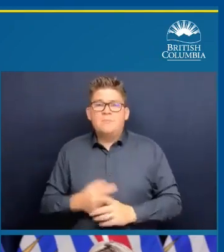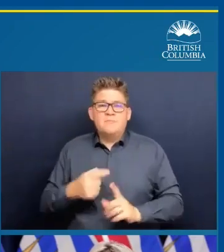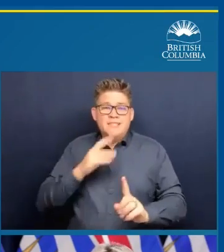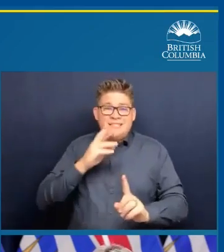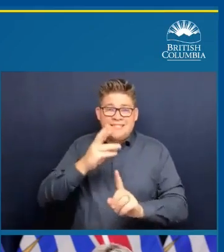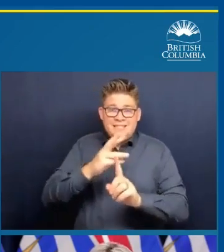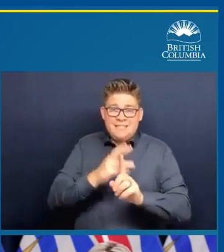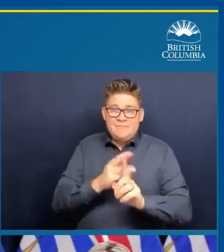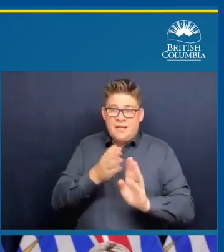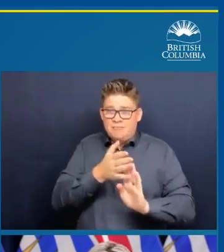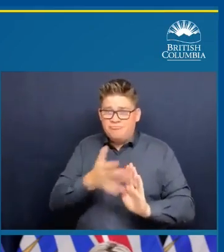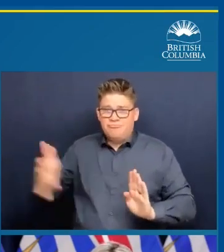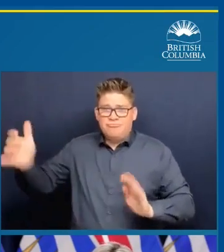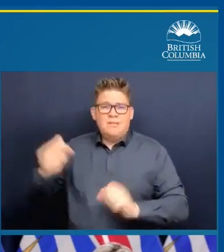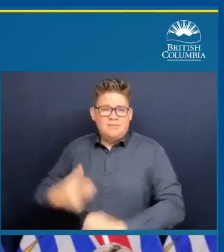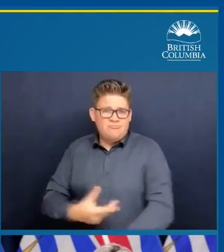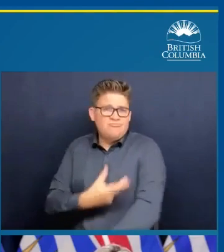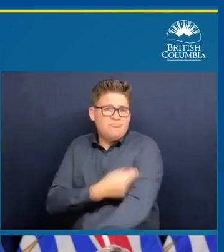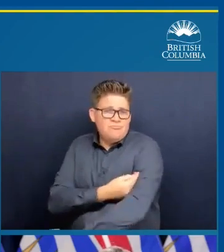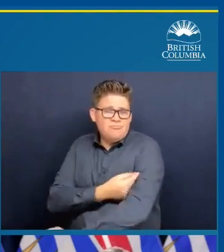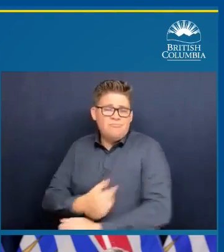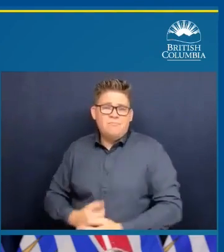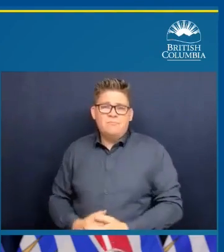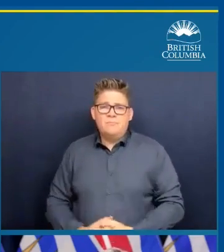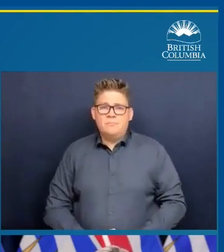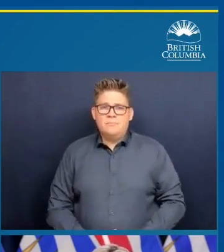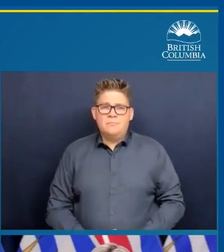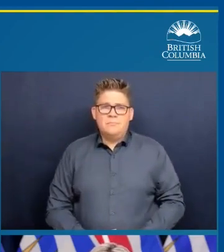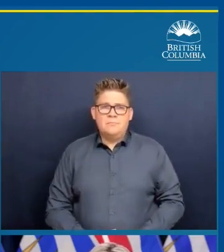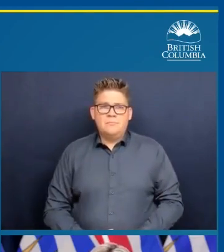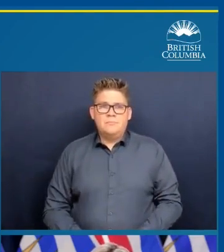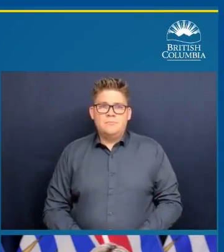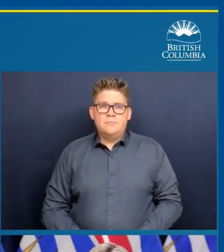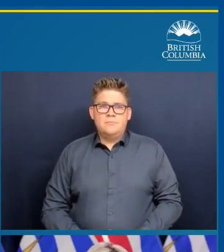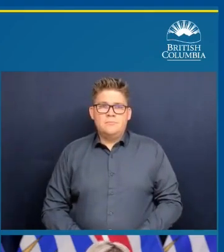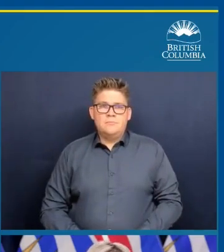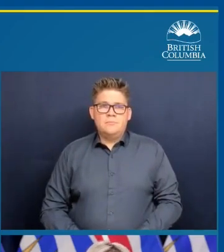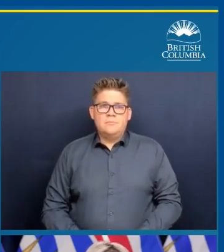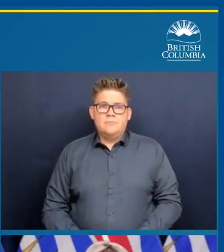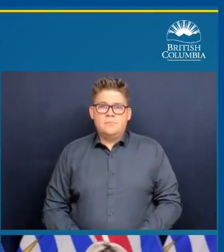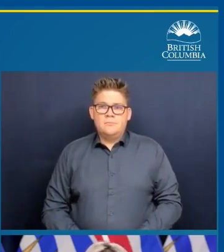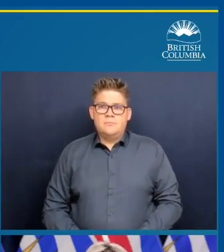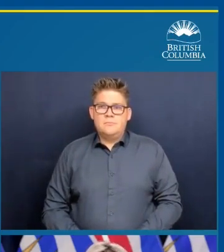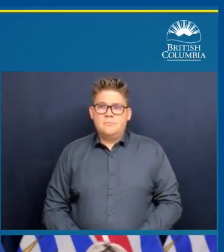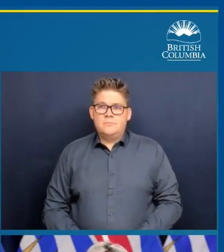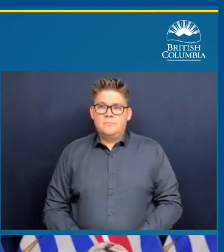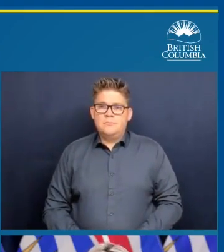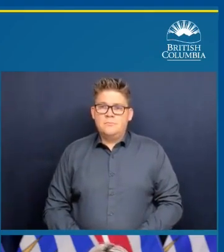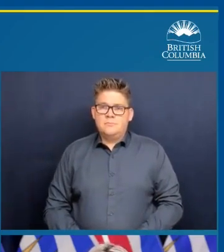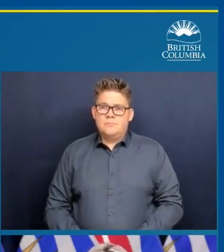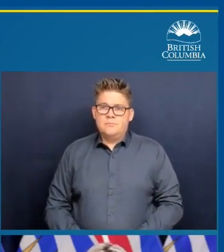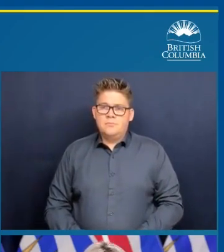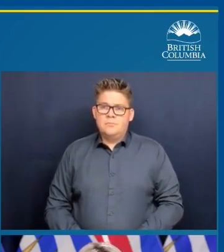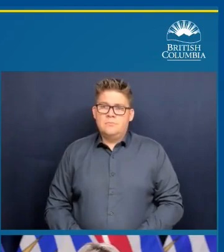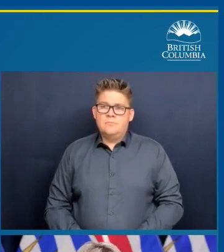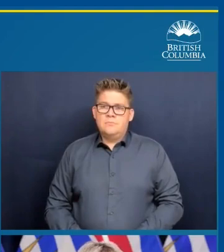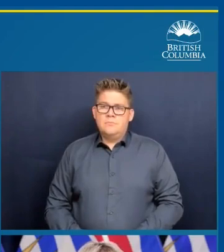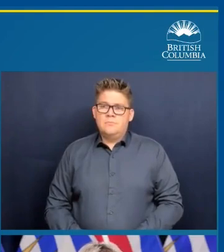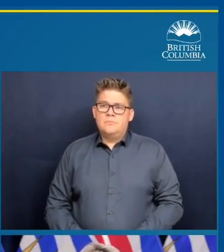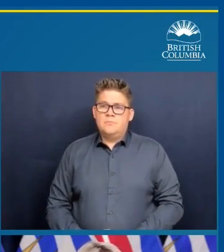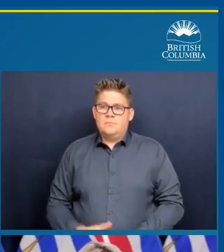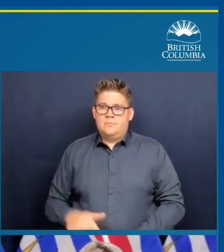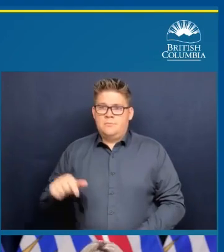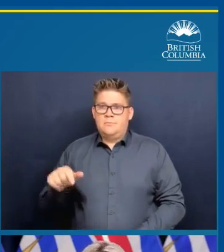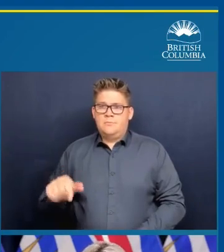The other thing that is different this year is that we have enhanced influenza vaccines for all seniors over the age of 65, and those